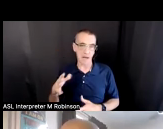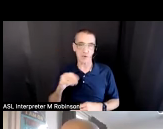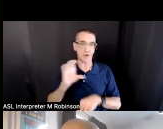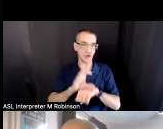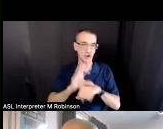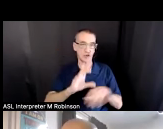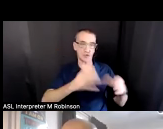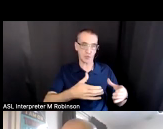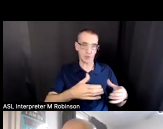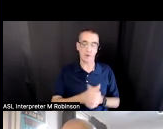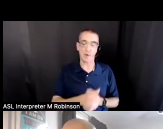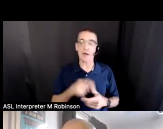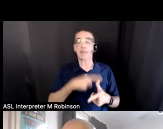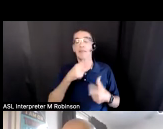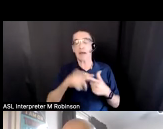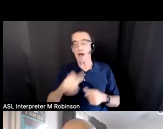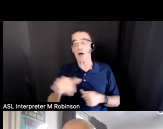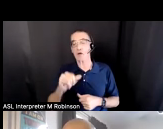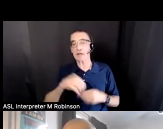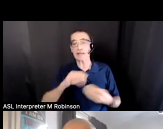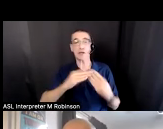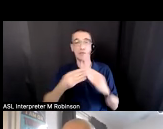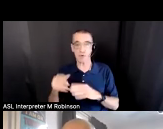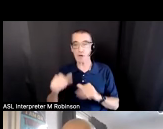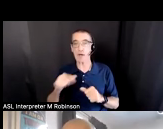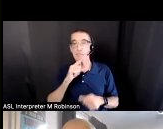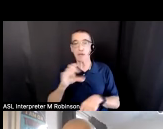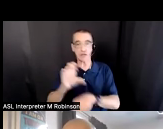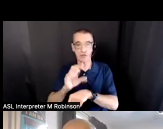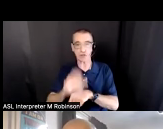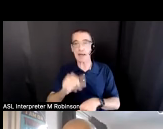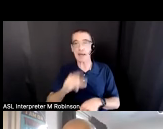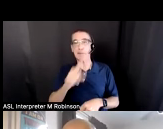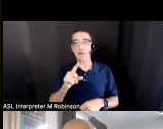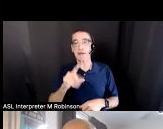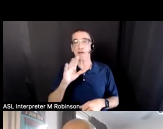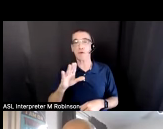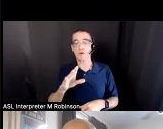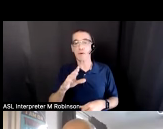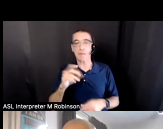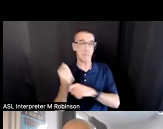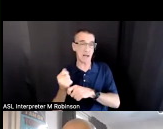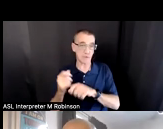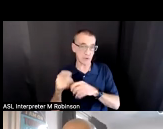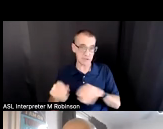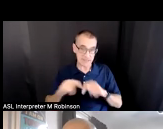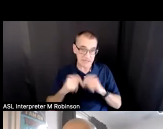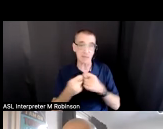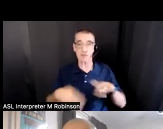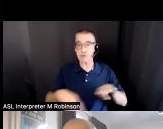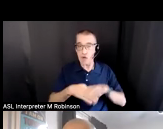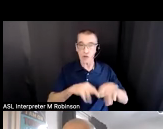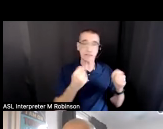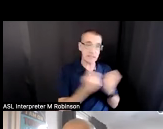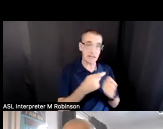group. And then it can also in the community, it could be church. It could be their baseball team, their soccer team. It could